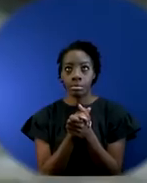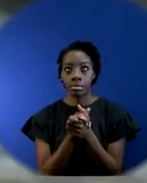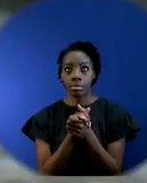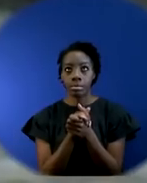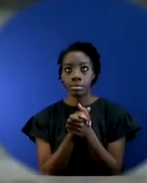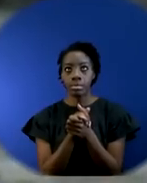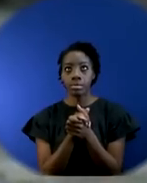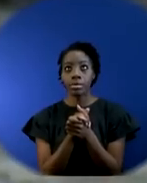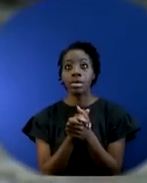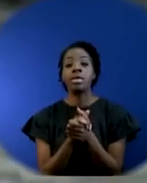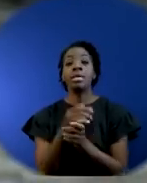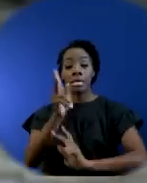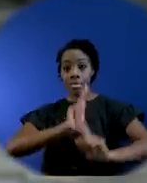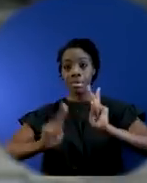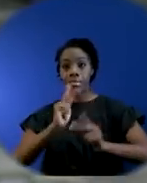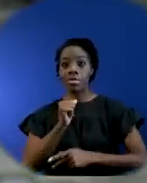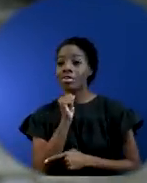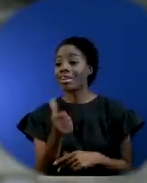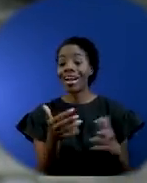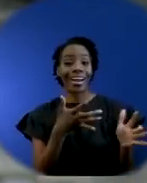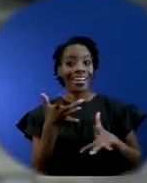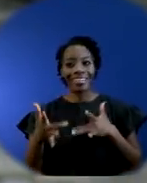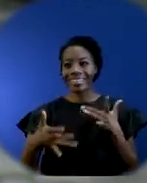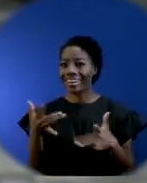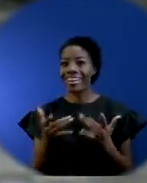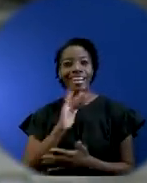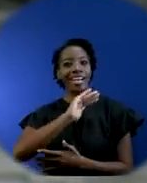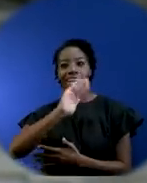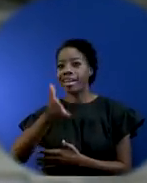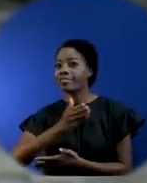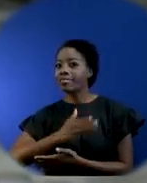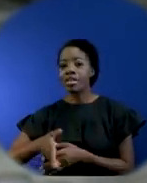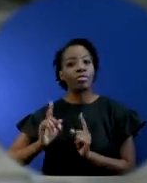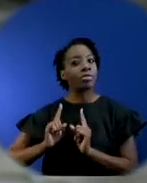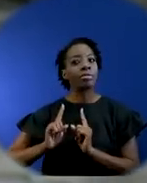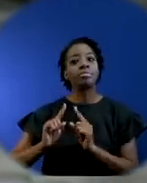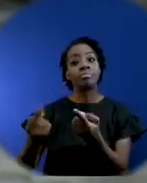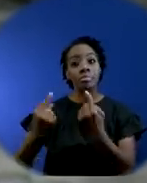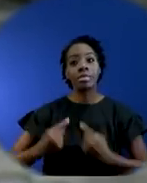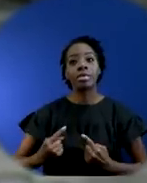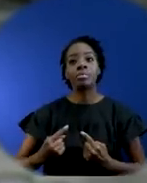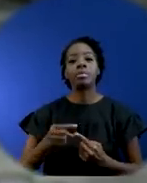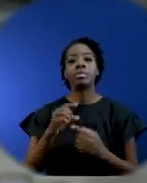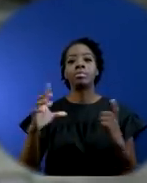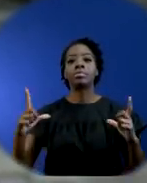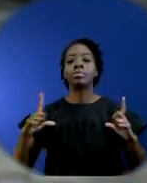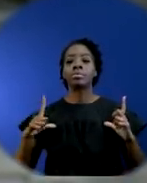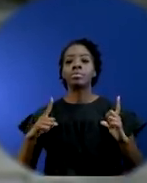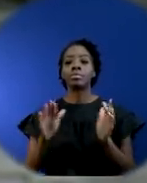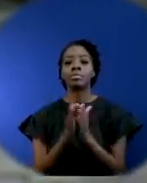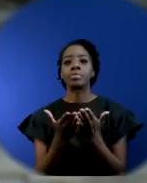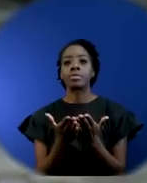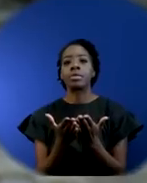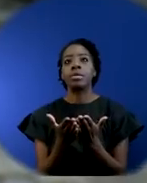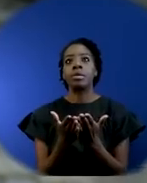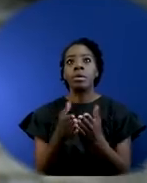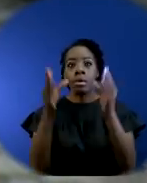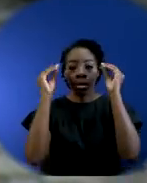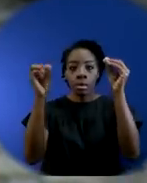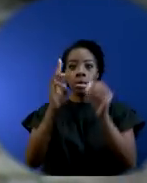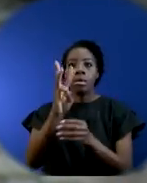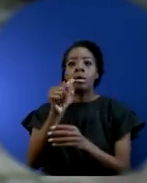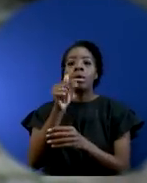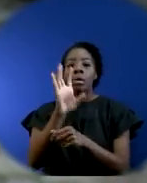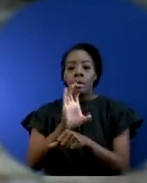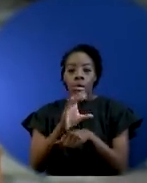down your row. The folk who are not clapping have never been to a Vacation Bible School at Wheeler Avenue. They don't know what that